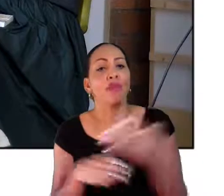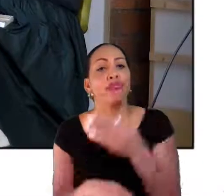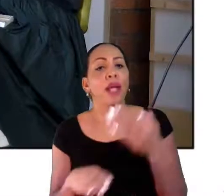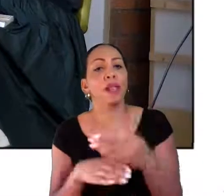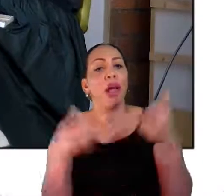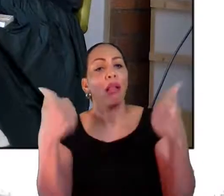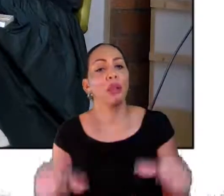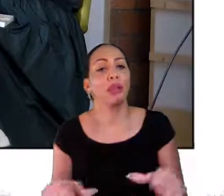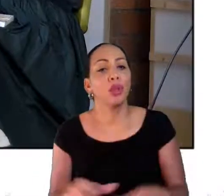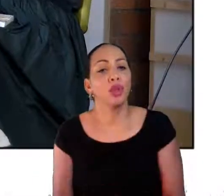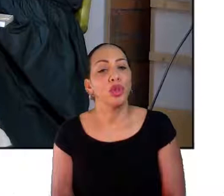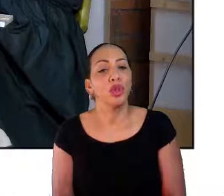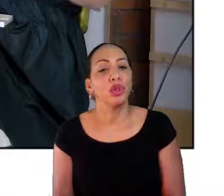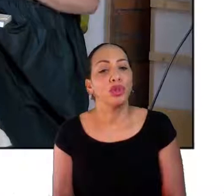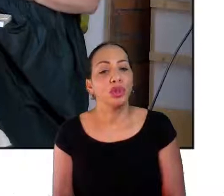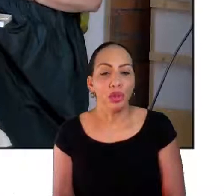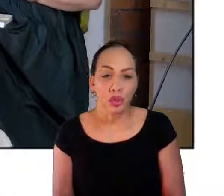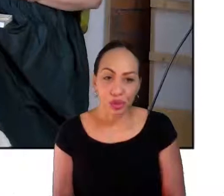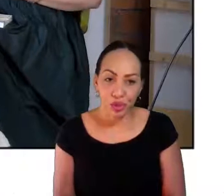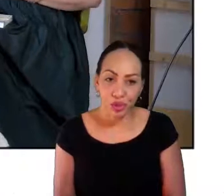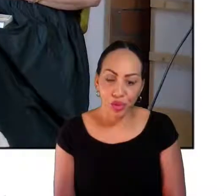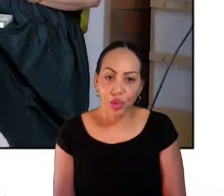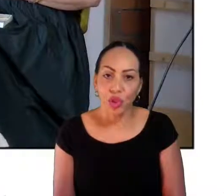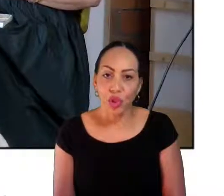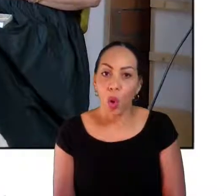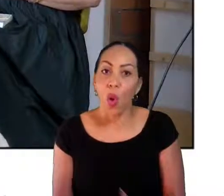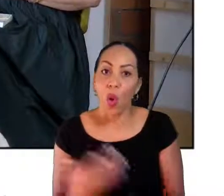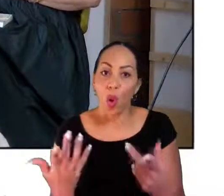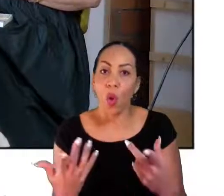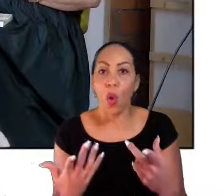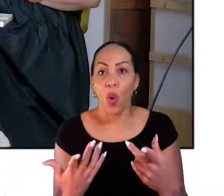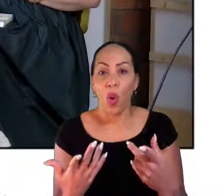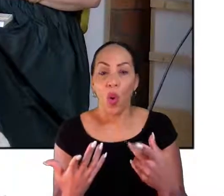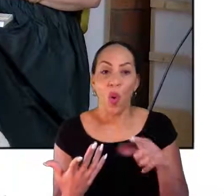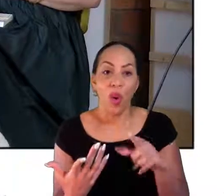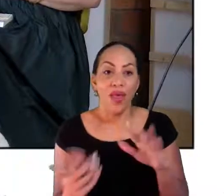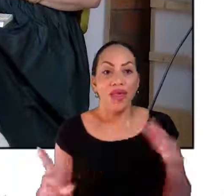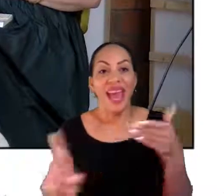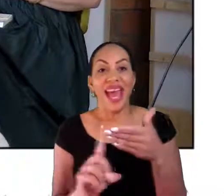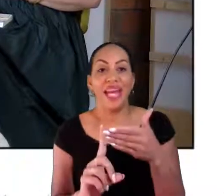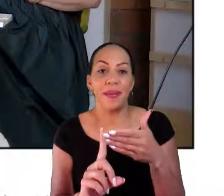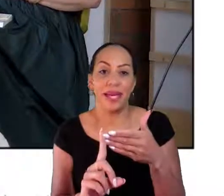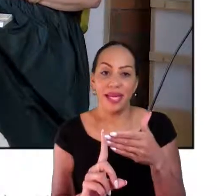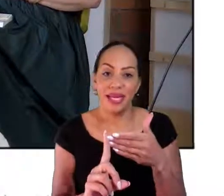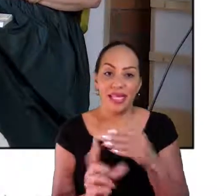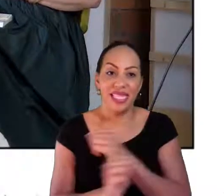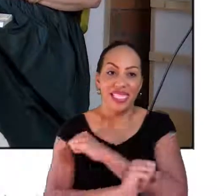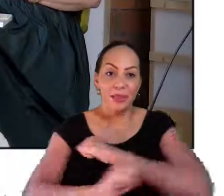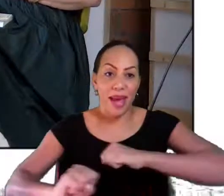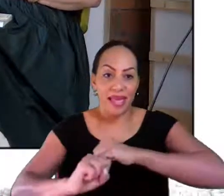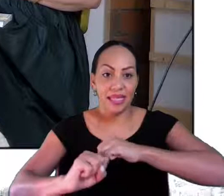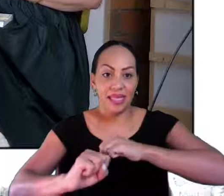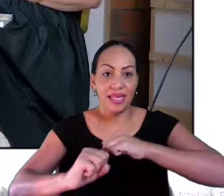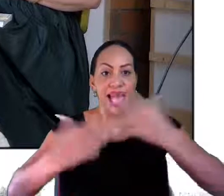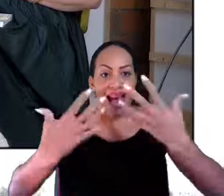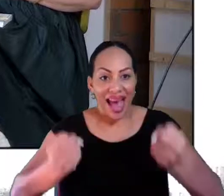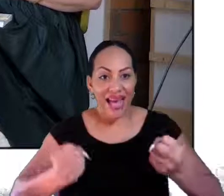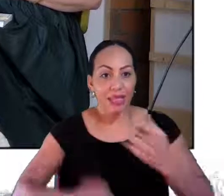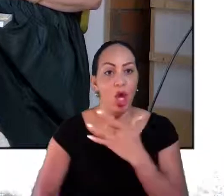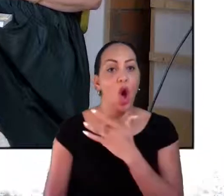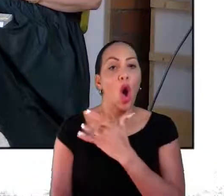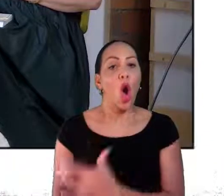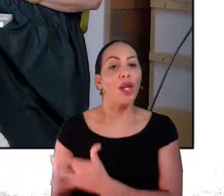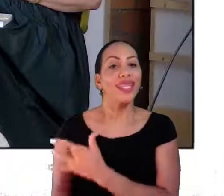Or ones that create space for honesty, which is what we're trying to do here, is kind of be honest with yourself about, I think the capacity one's a really interesting question for that, actually,